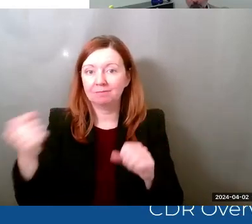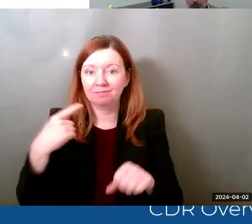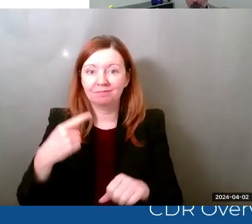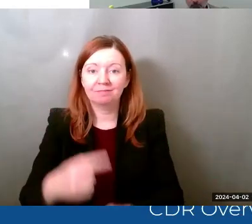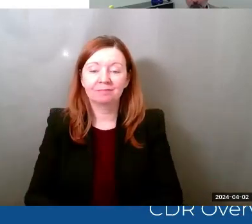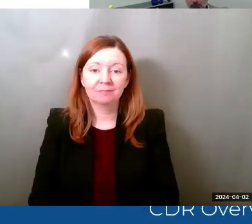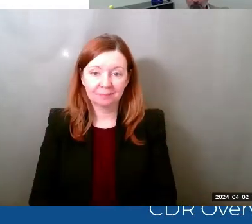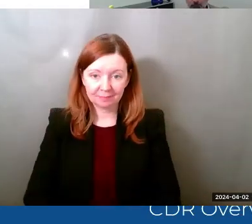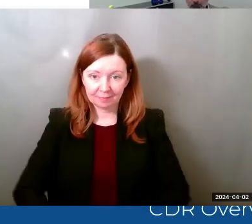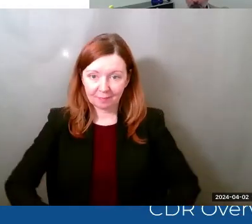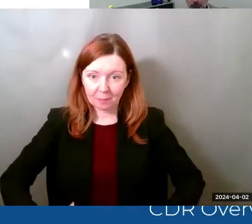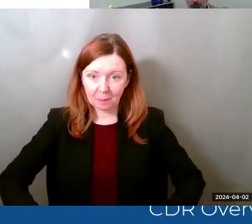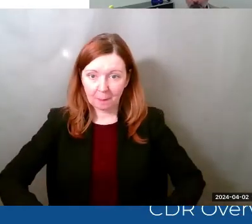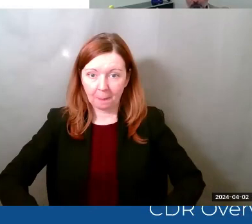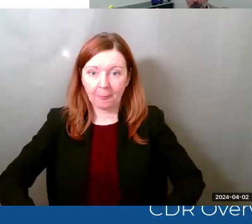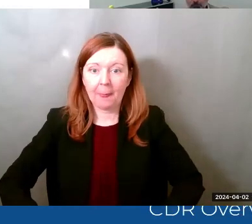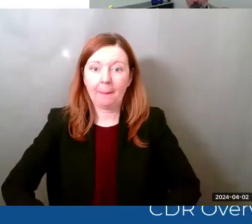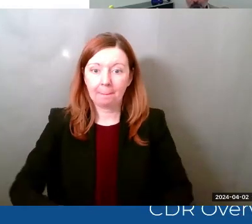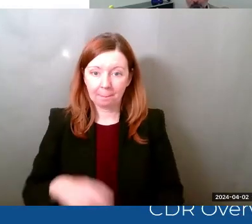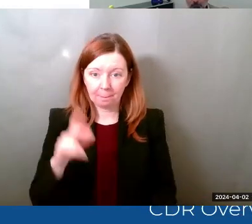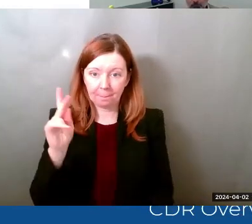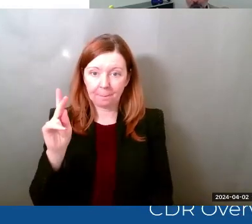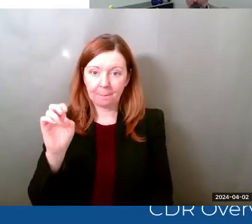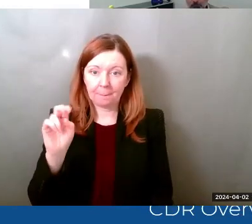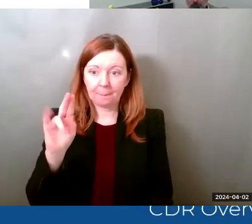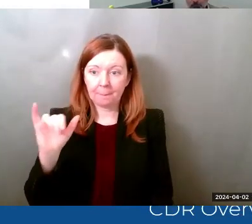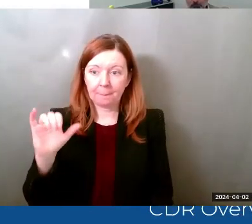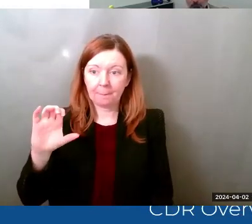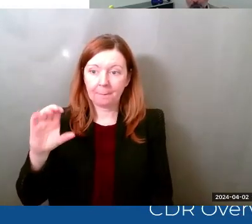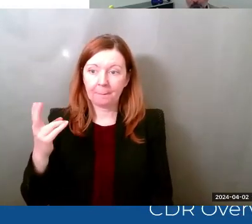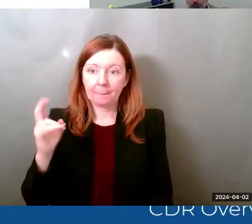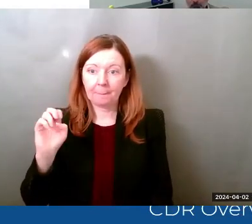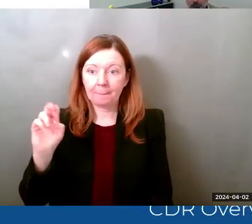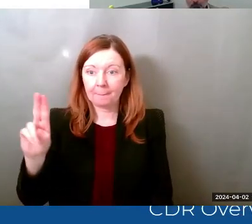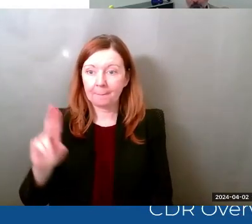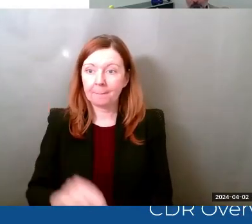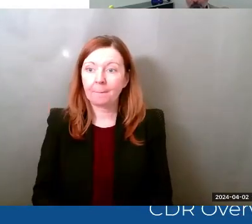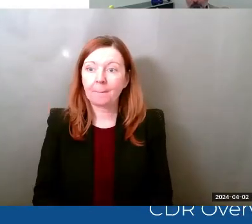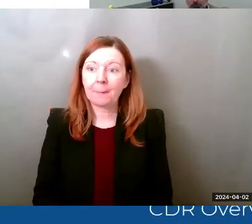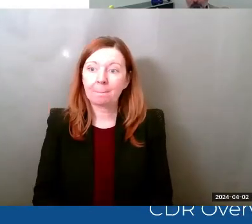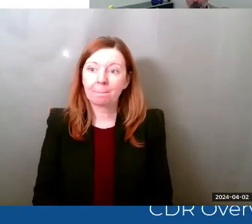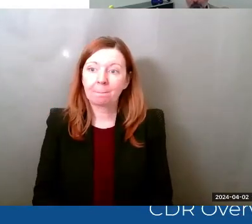you. Kenny Chu, I believe his last name.